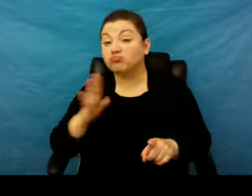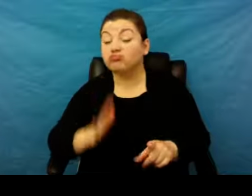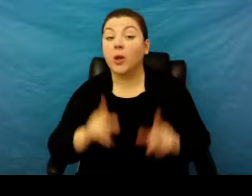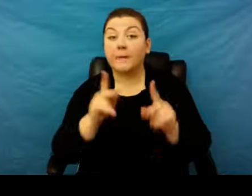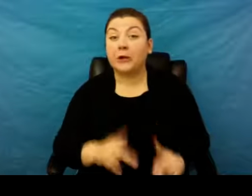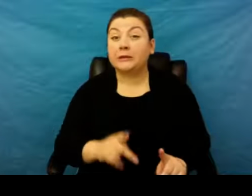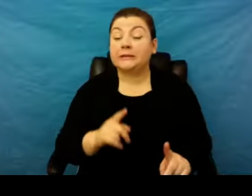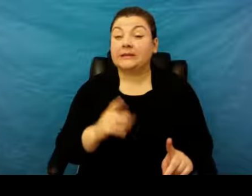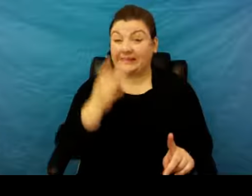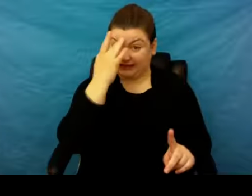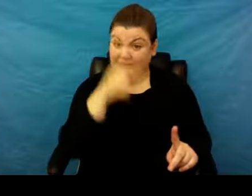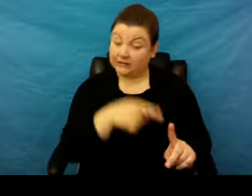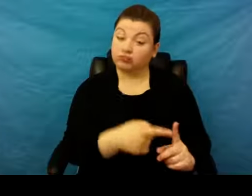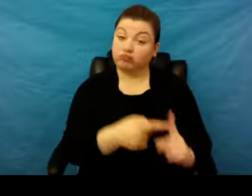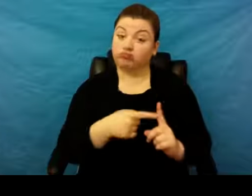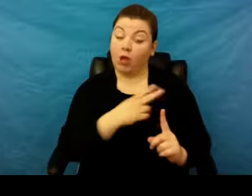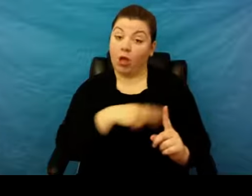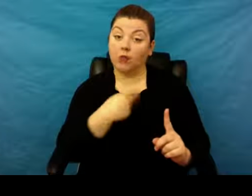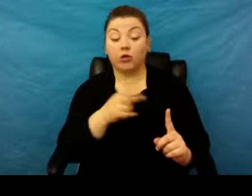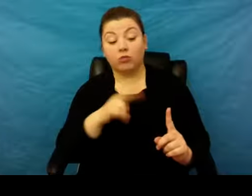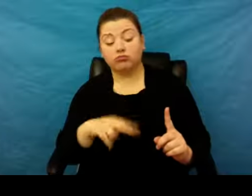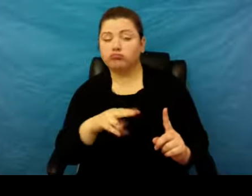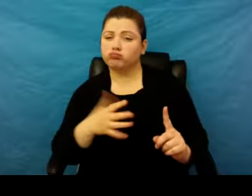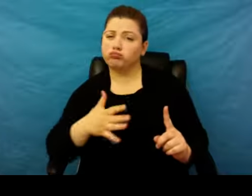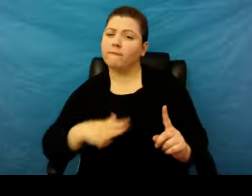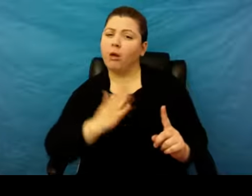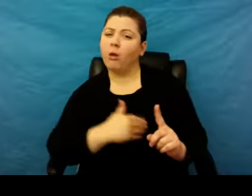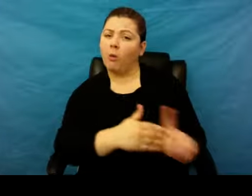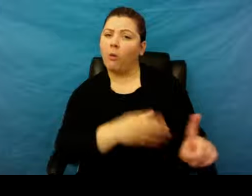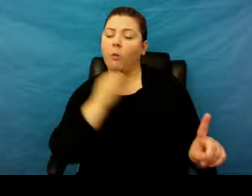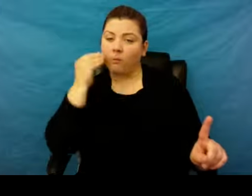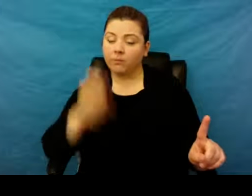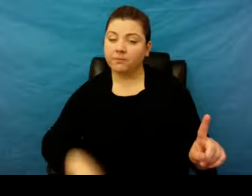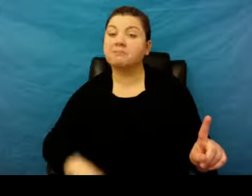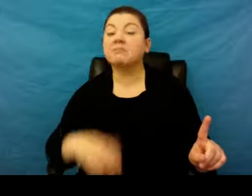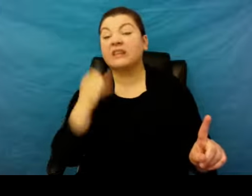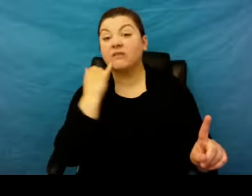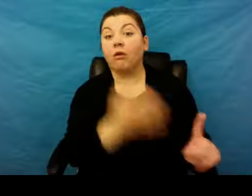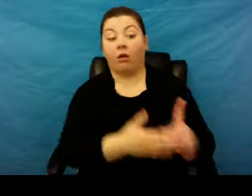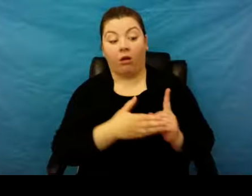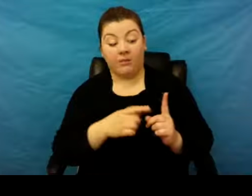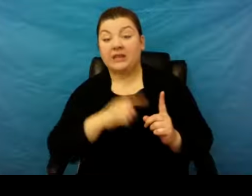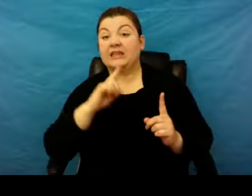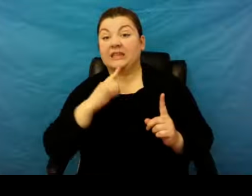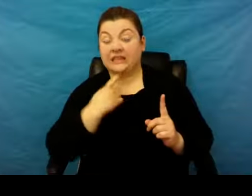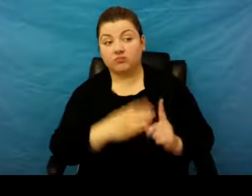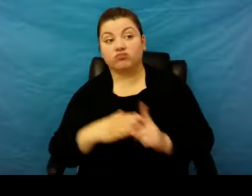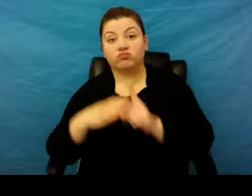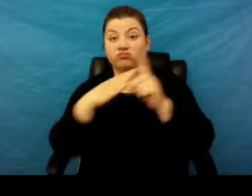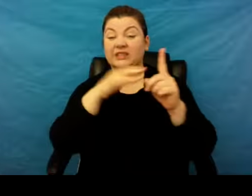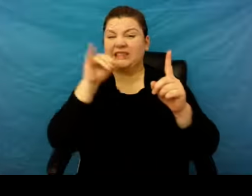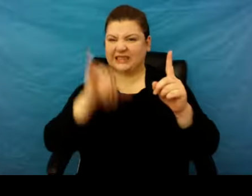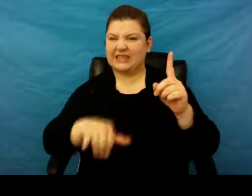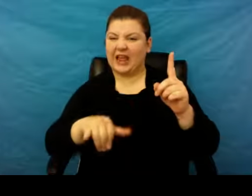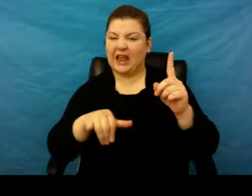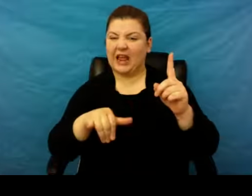if they are sick, then they'll come up to the floor. And then if they're very sick, then that's when someone like myself will